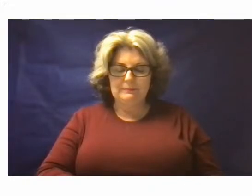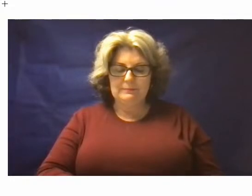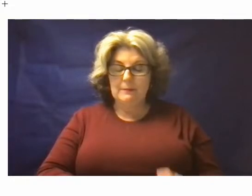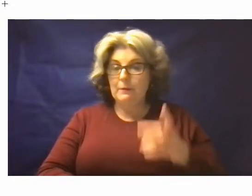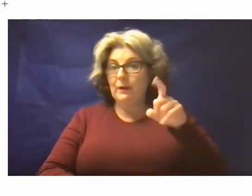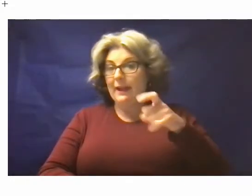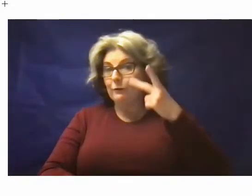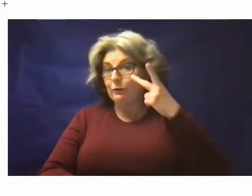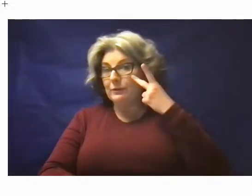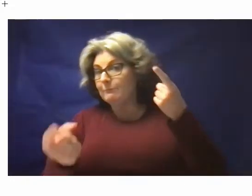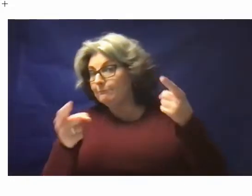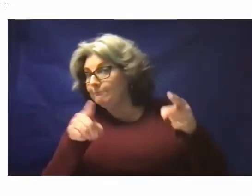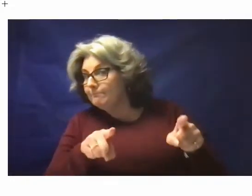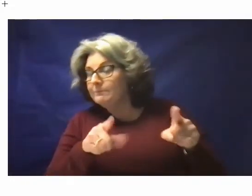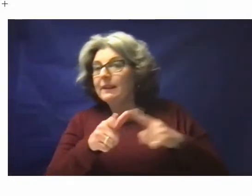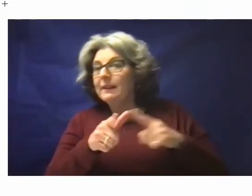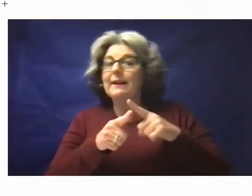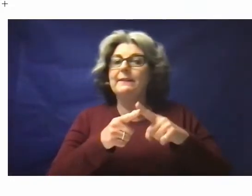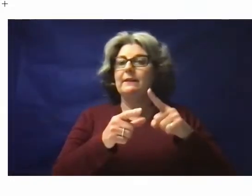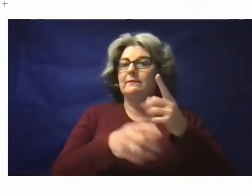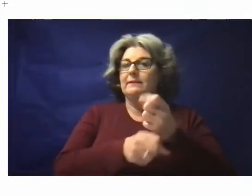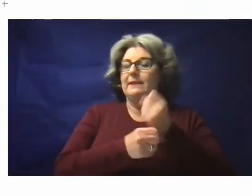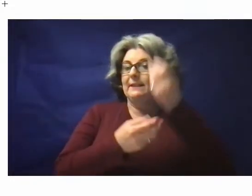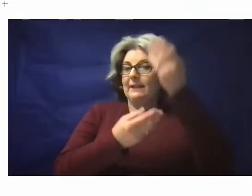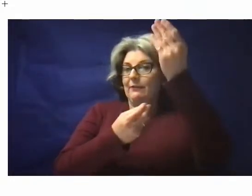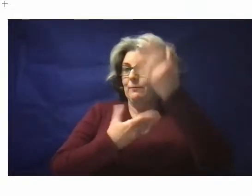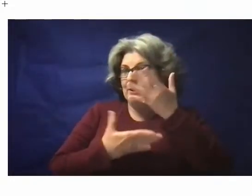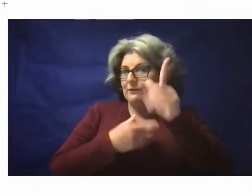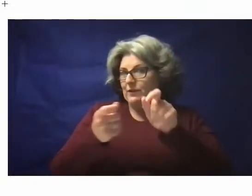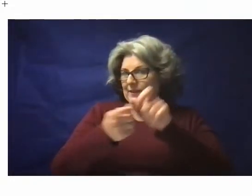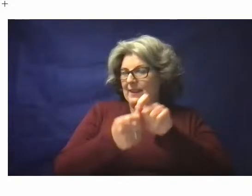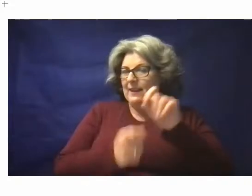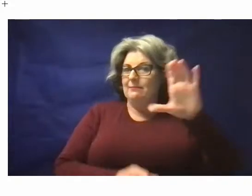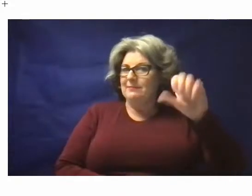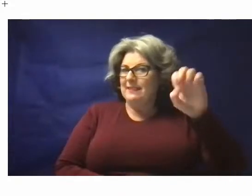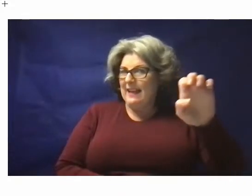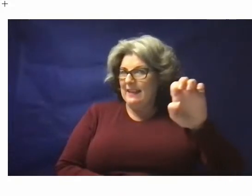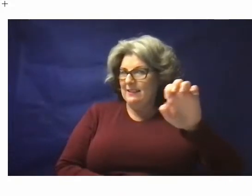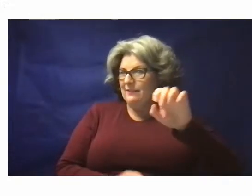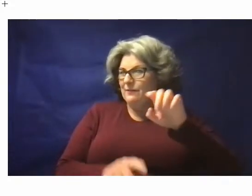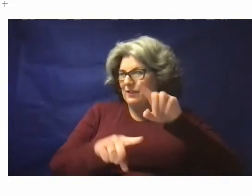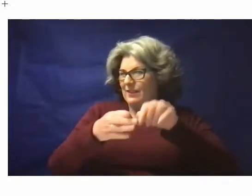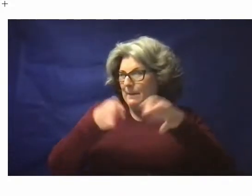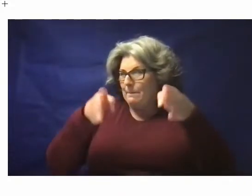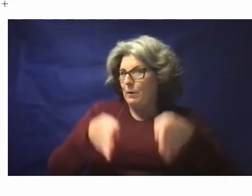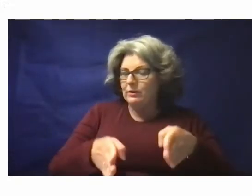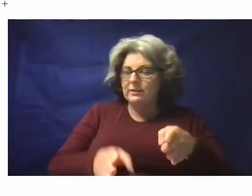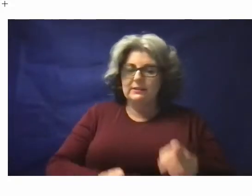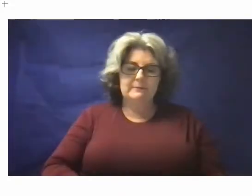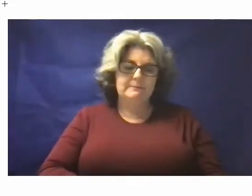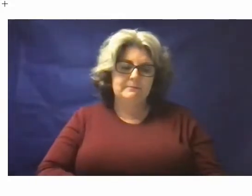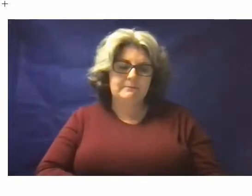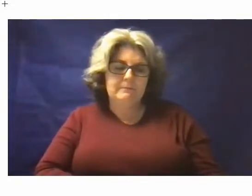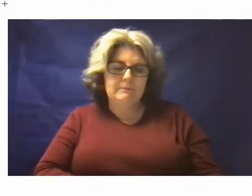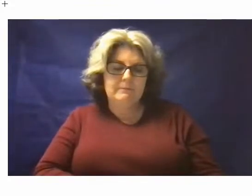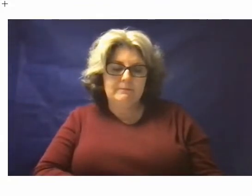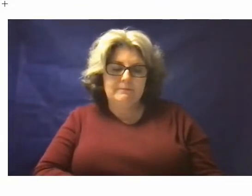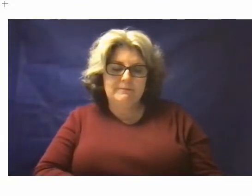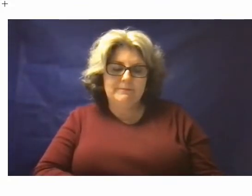come up with information for that particular case to see what is needed. I suspected that might have been the